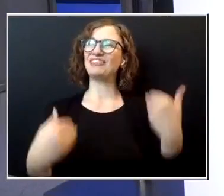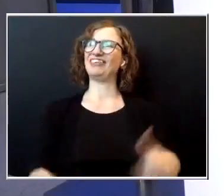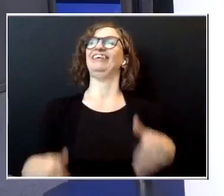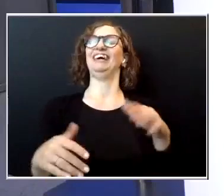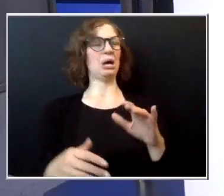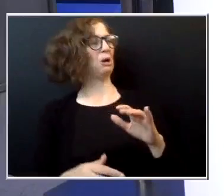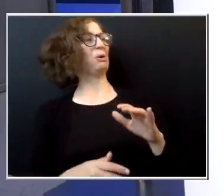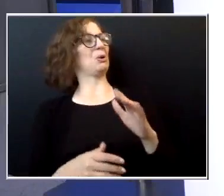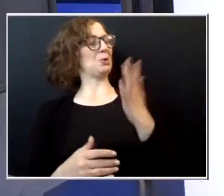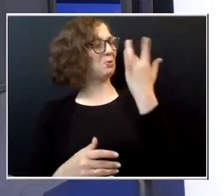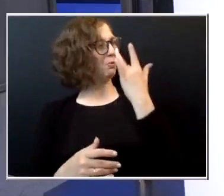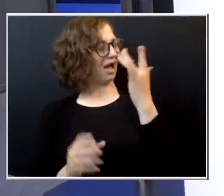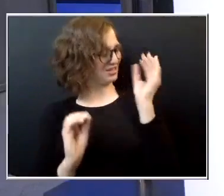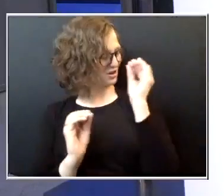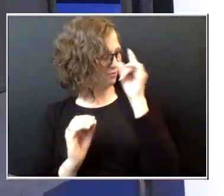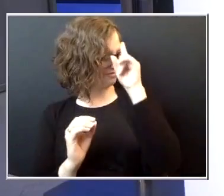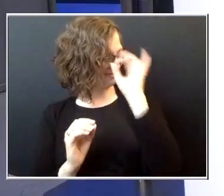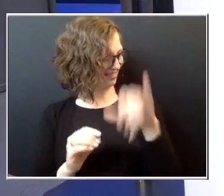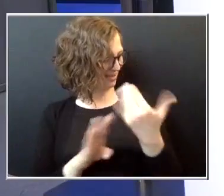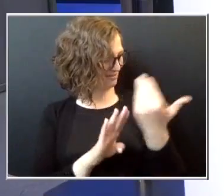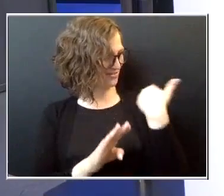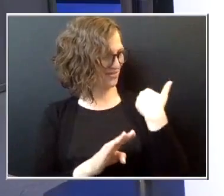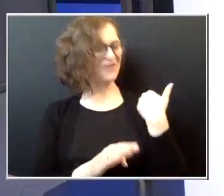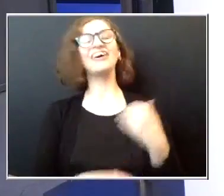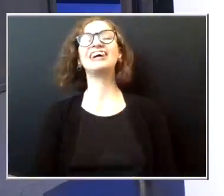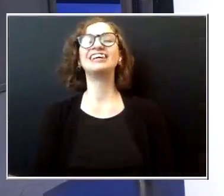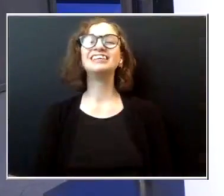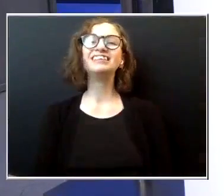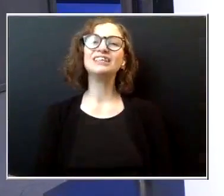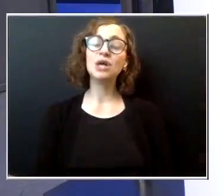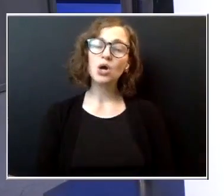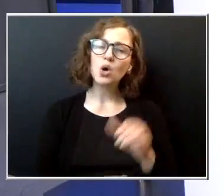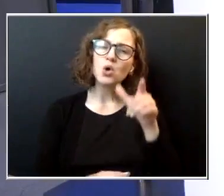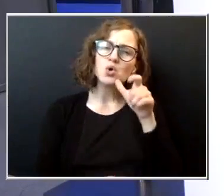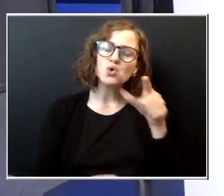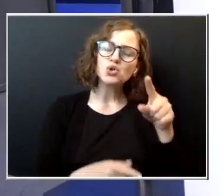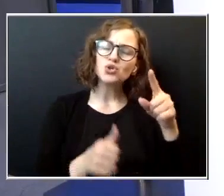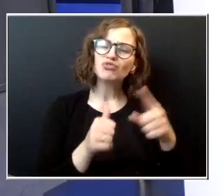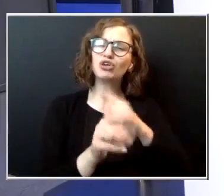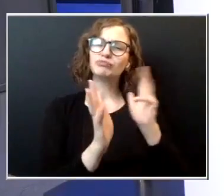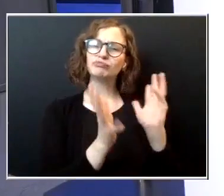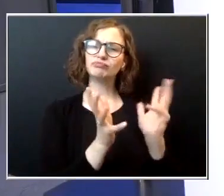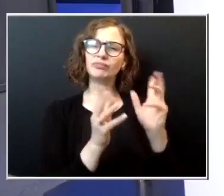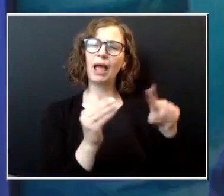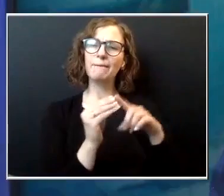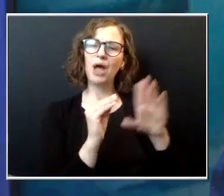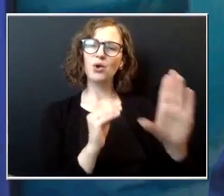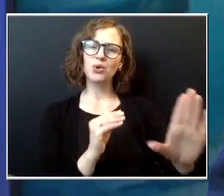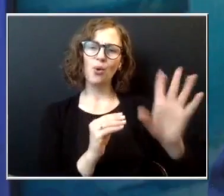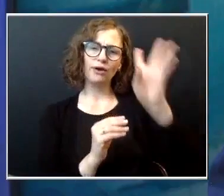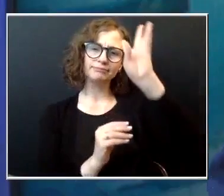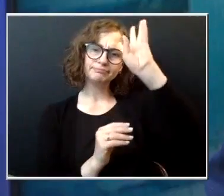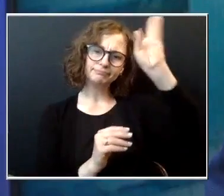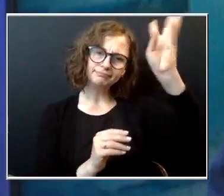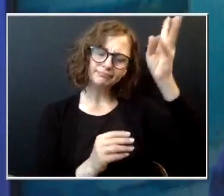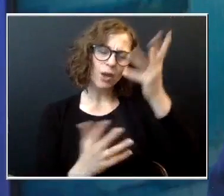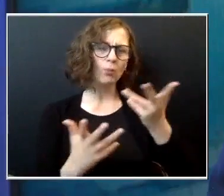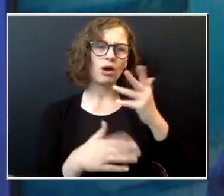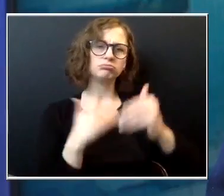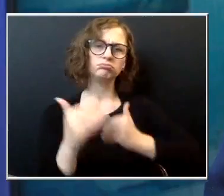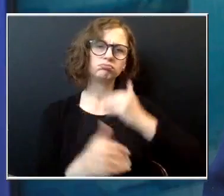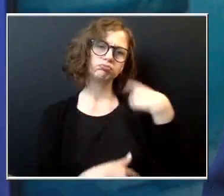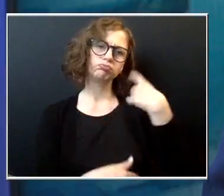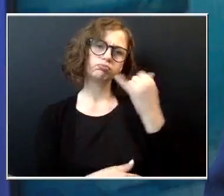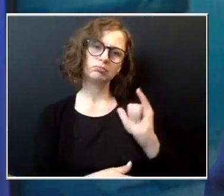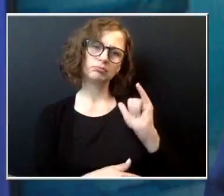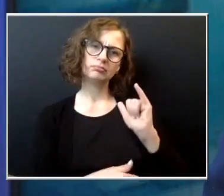idea. Who did you first talk to about this prototype? What was the process? Sure. Well, originally I came up with the